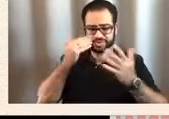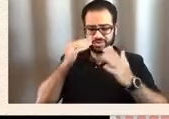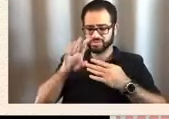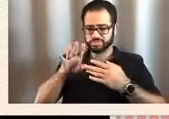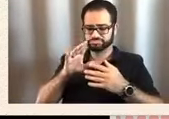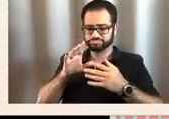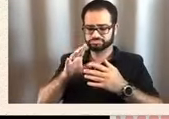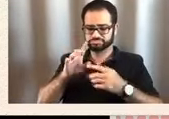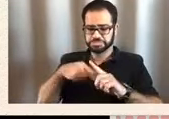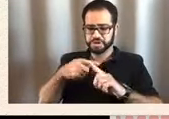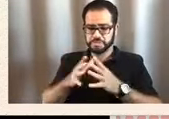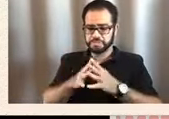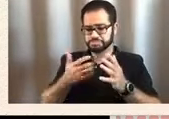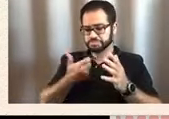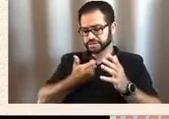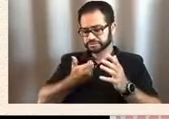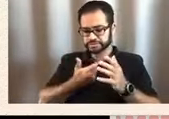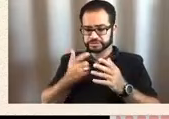she worked.